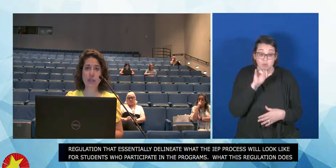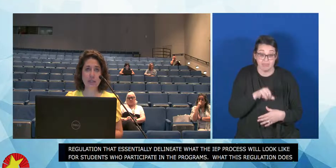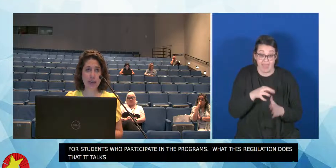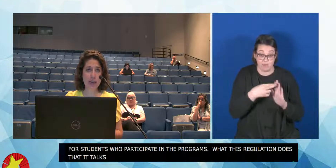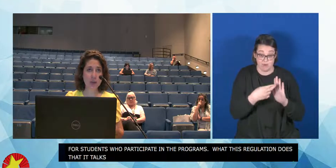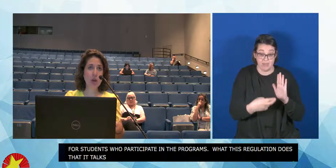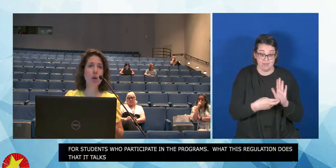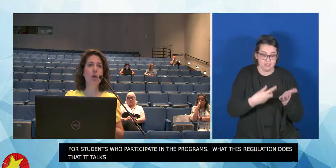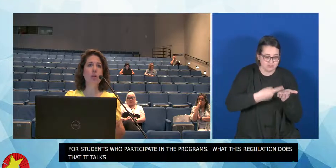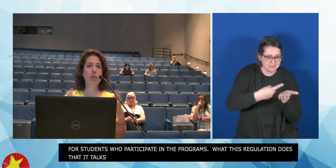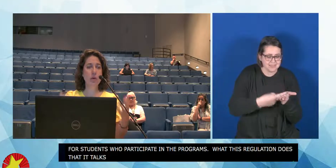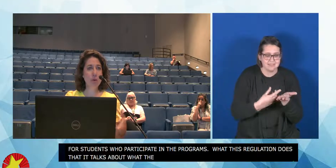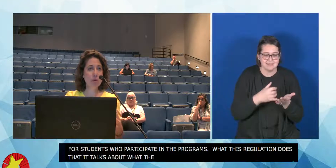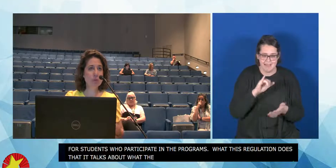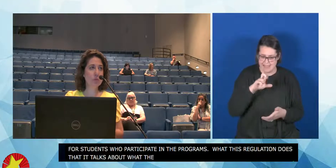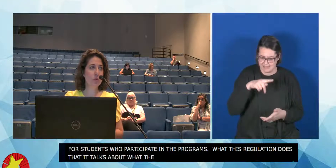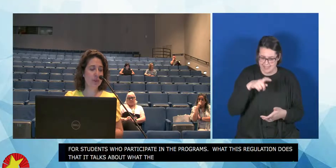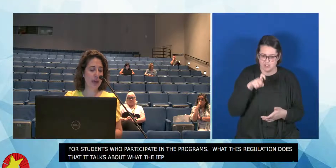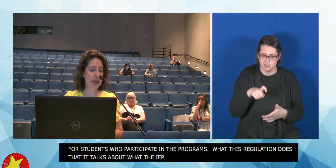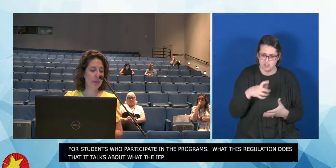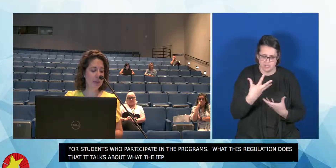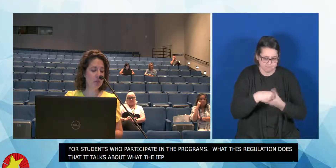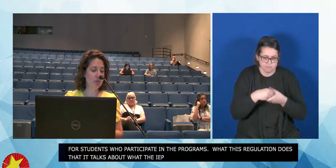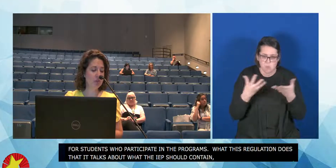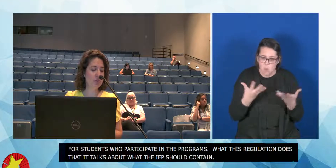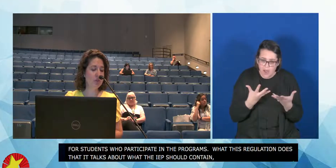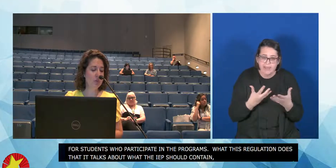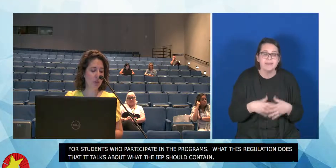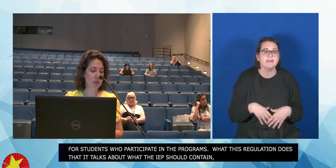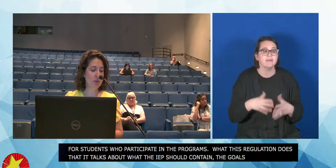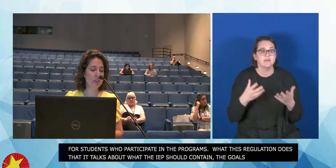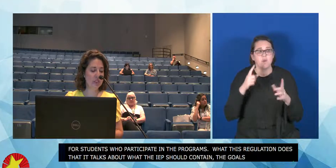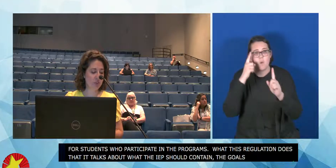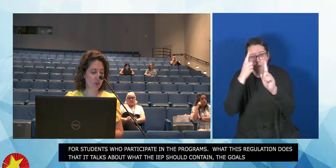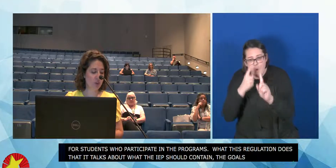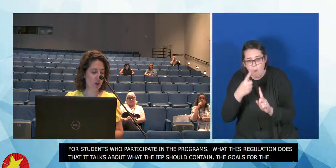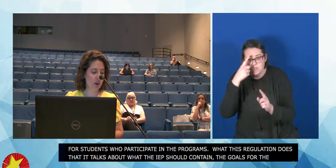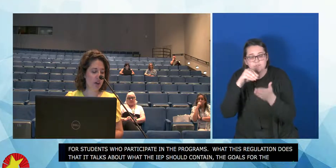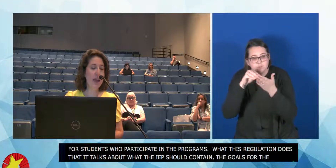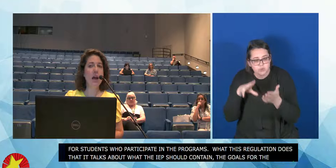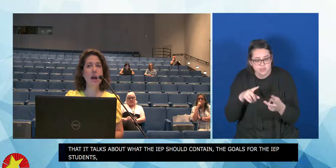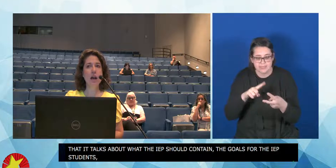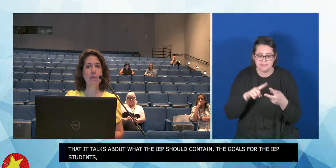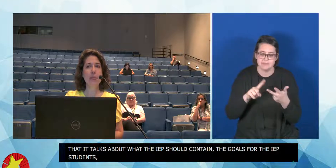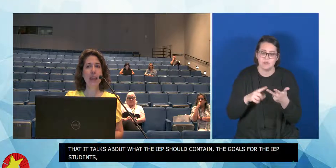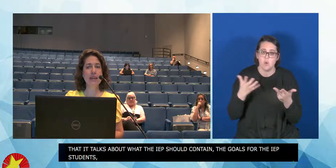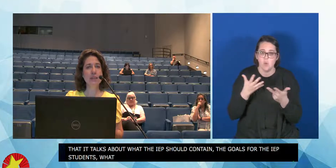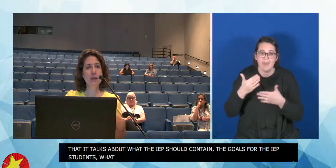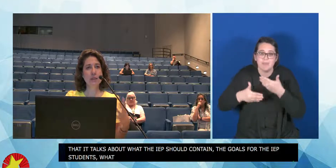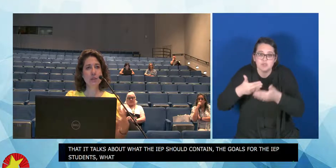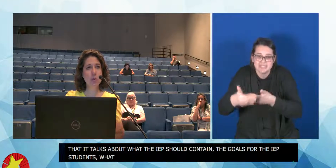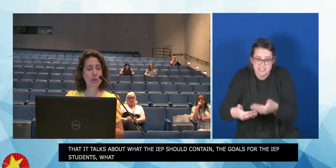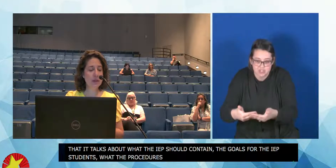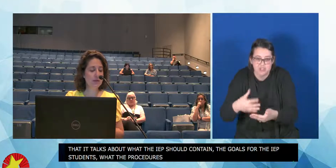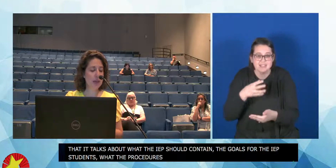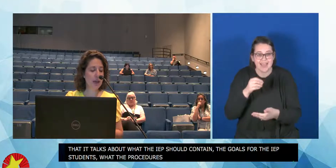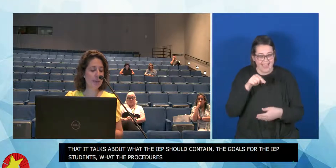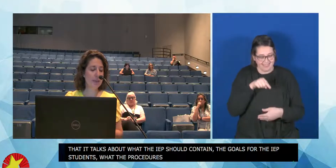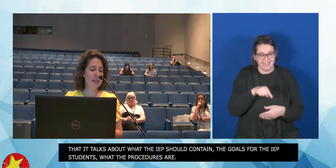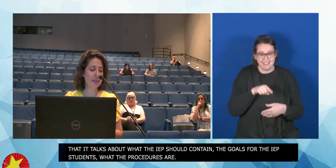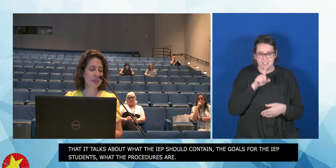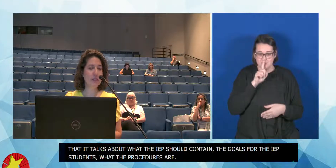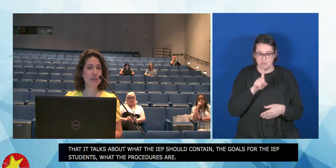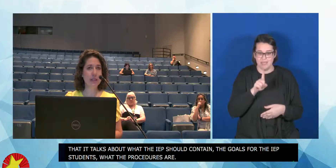should contain, the goals for the IEP students, what the procedures are, and it spends quite a bit of